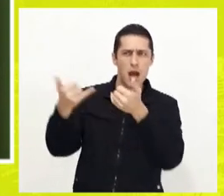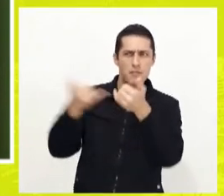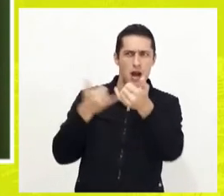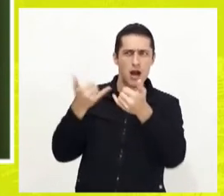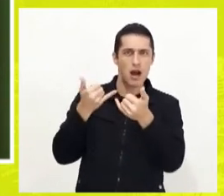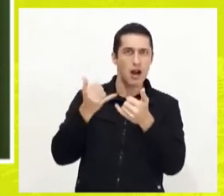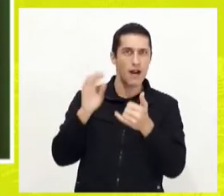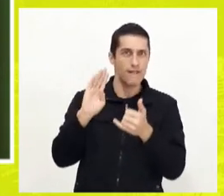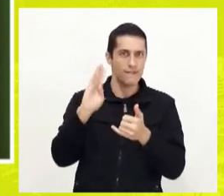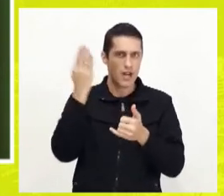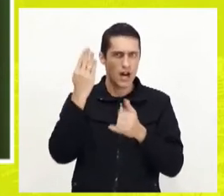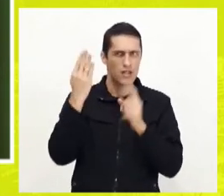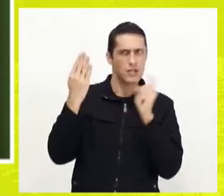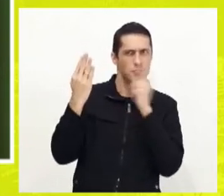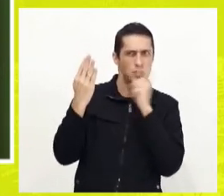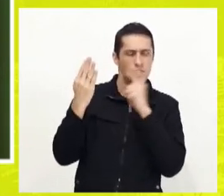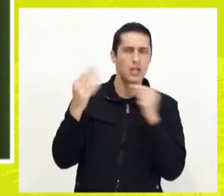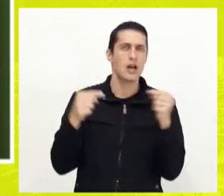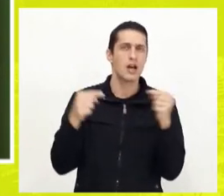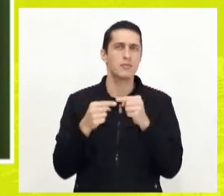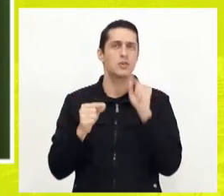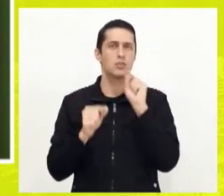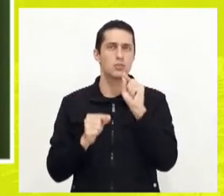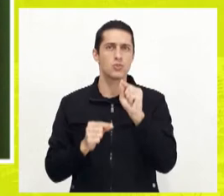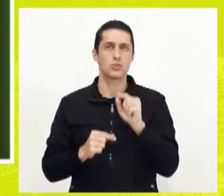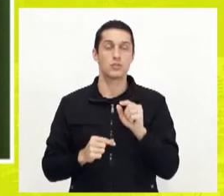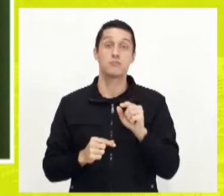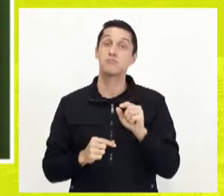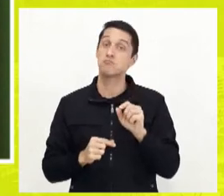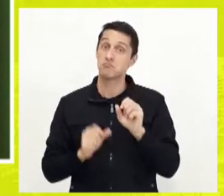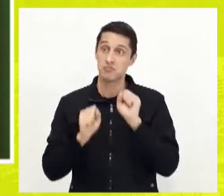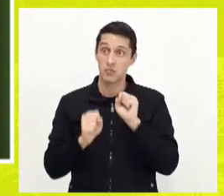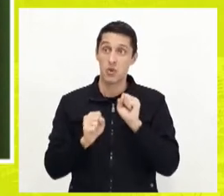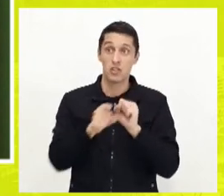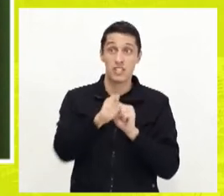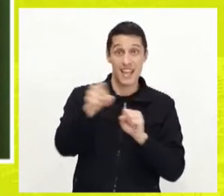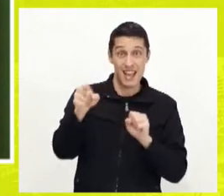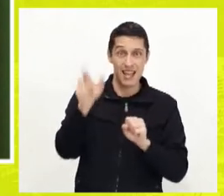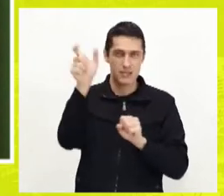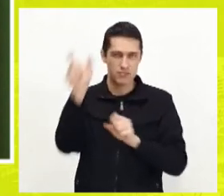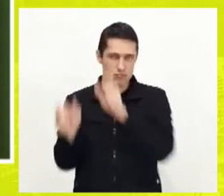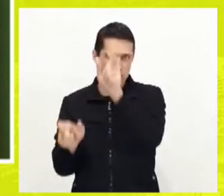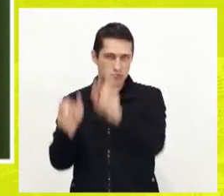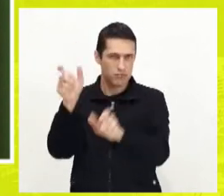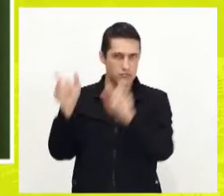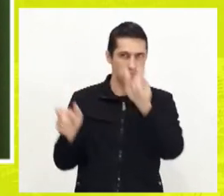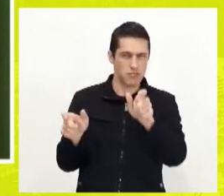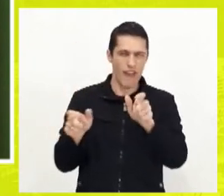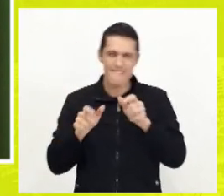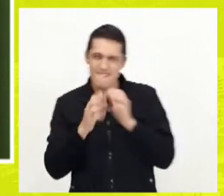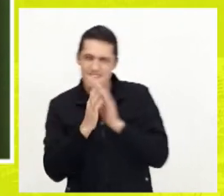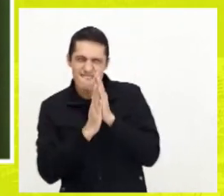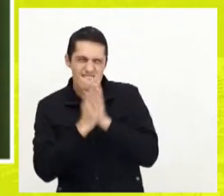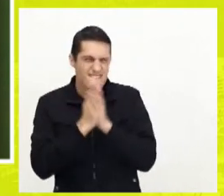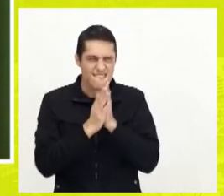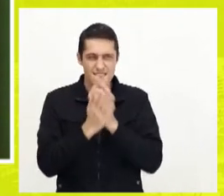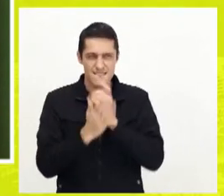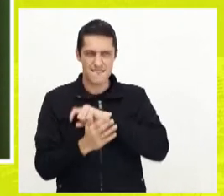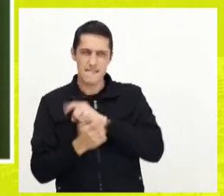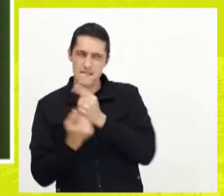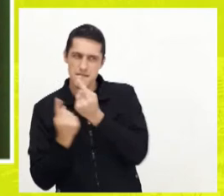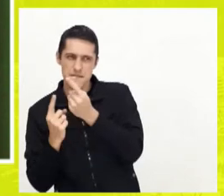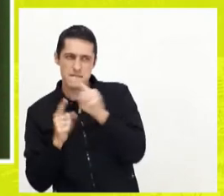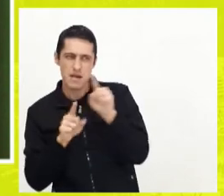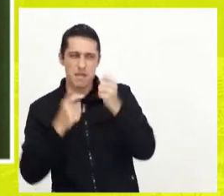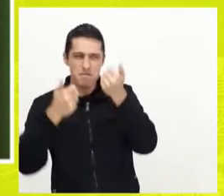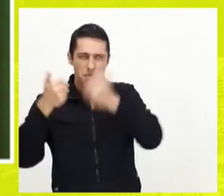narratives we know that usually they use the players that generate misinformation don't work just with